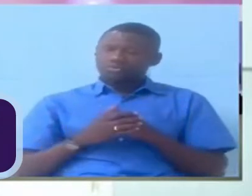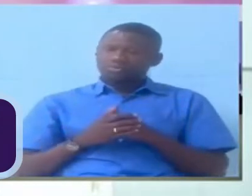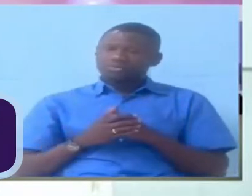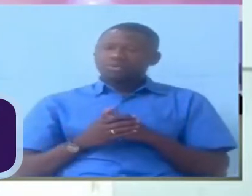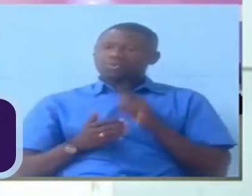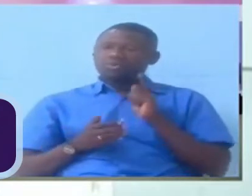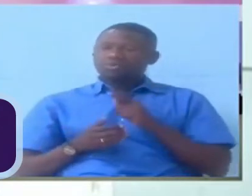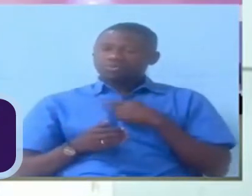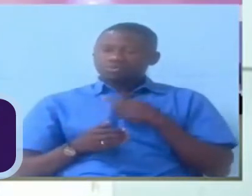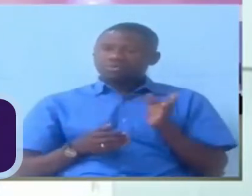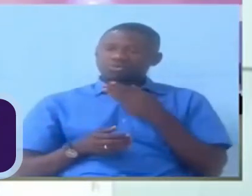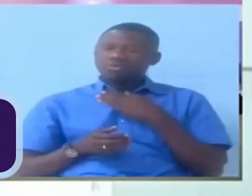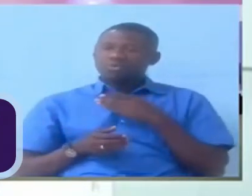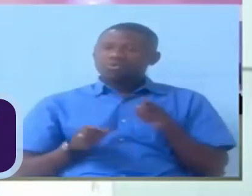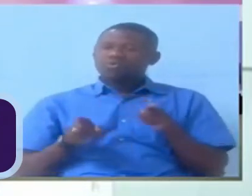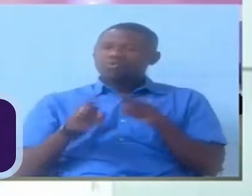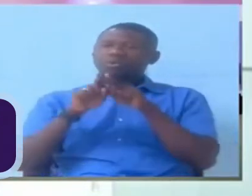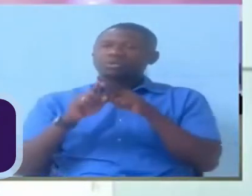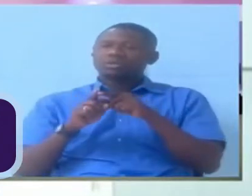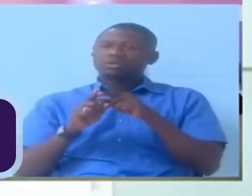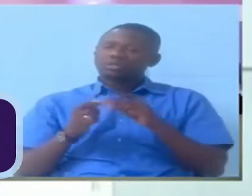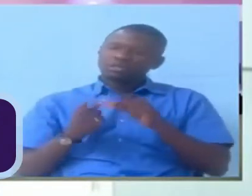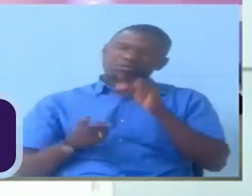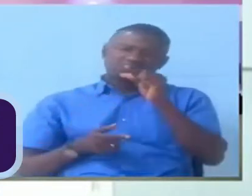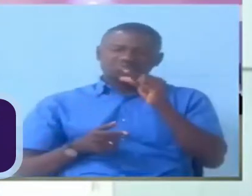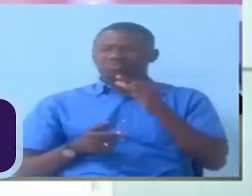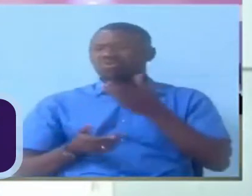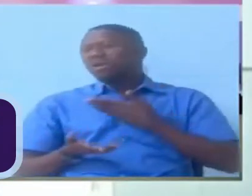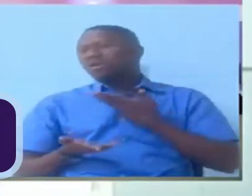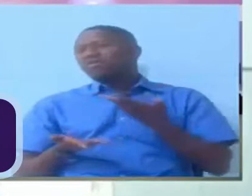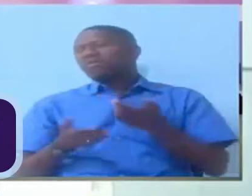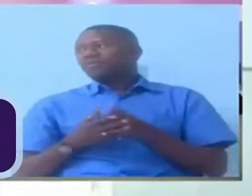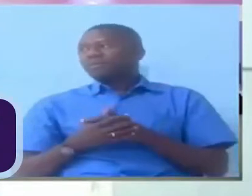would compare very well to the officer corps